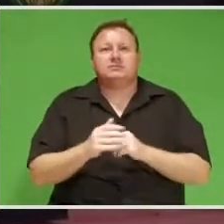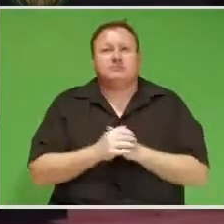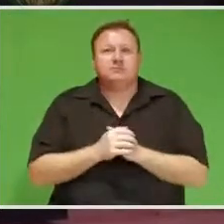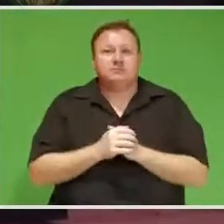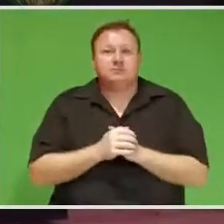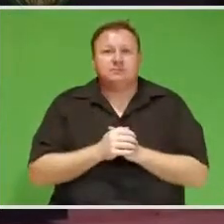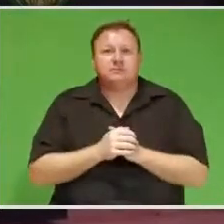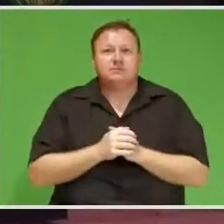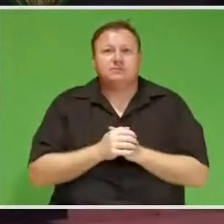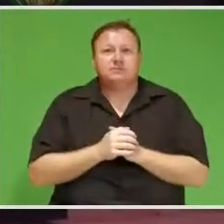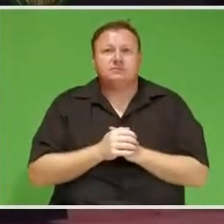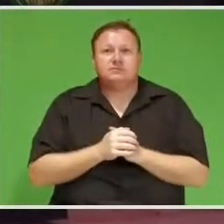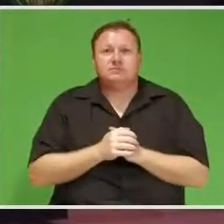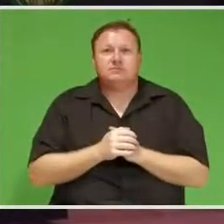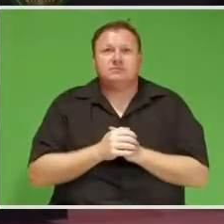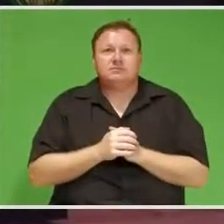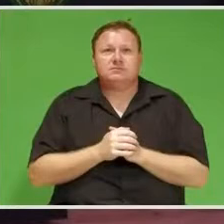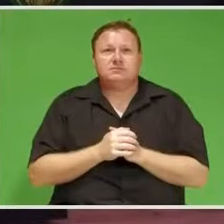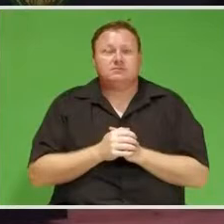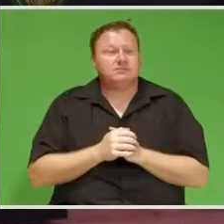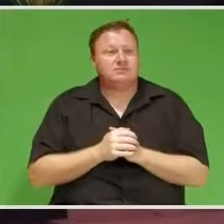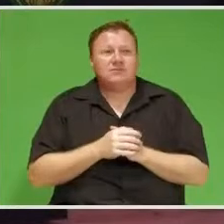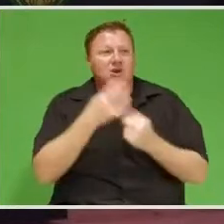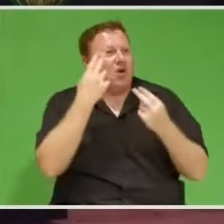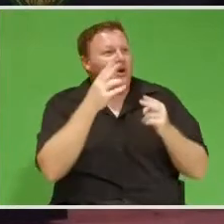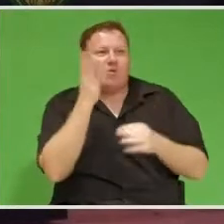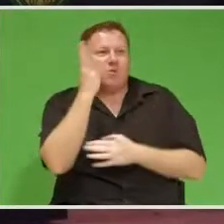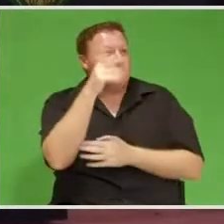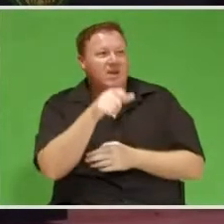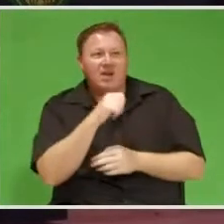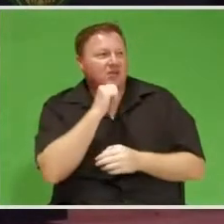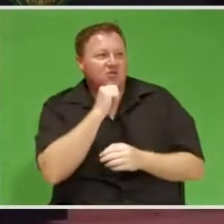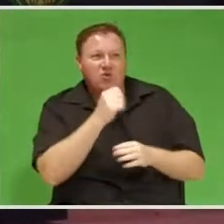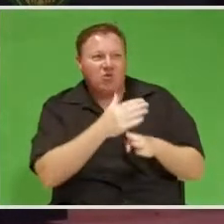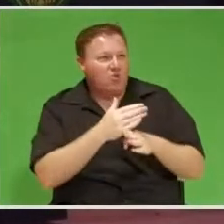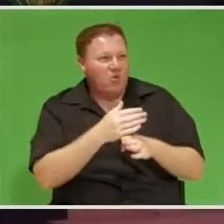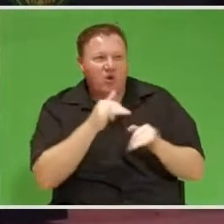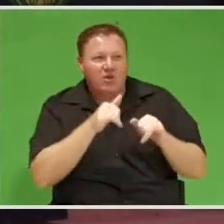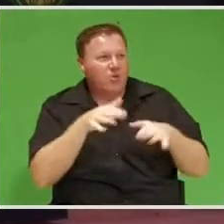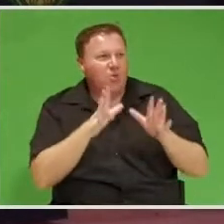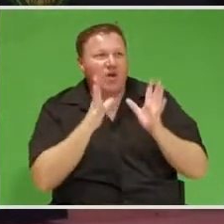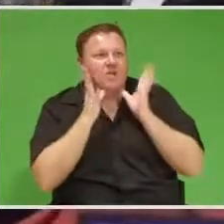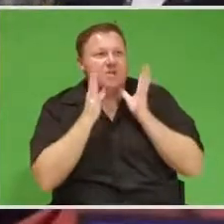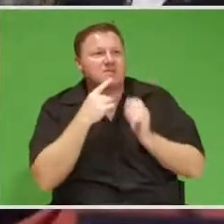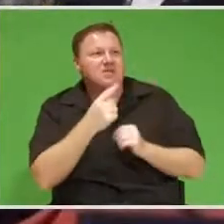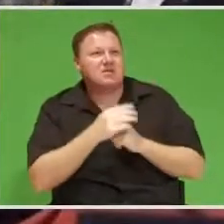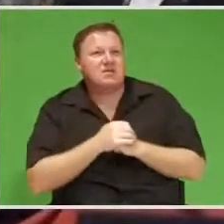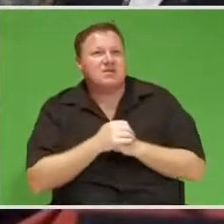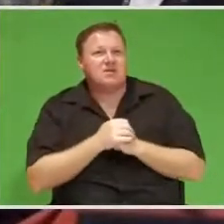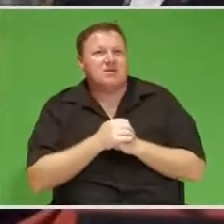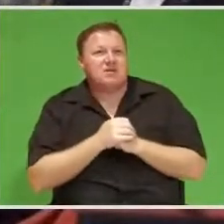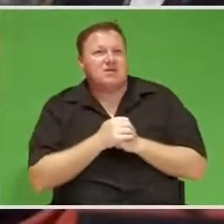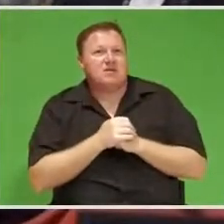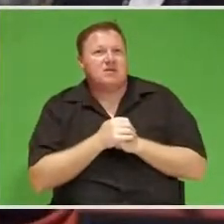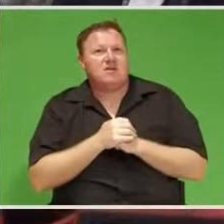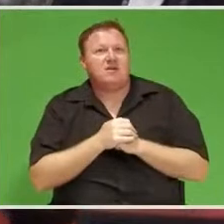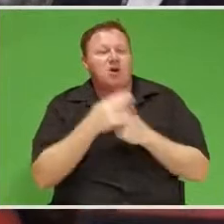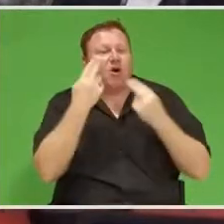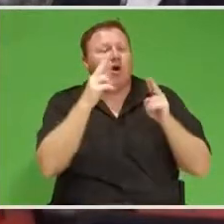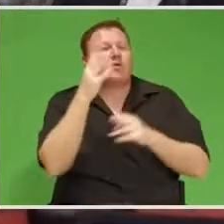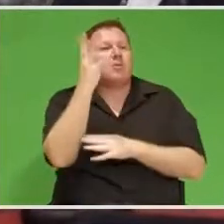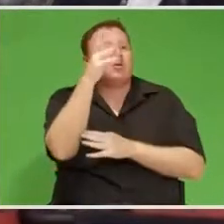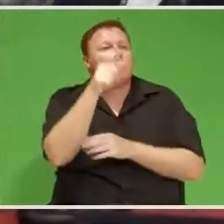Honorable Speaker, it's not the rules. That's not how it works. Honorable Speaker, I think